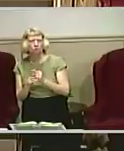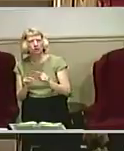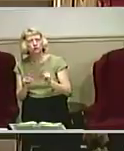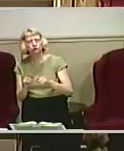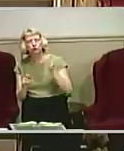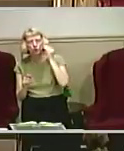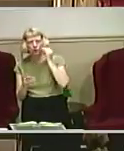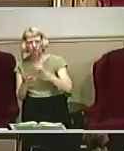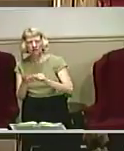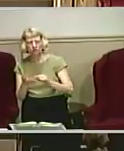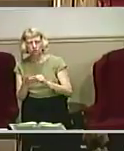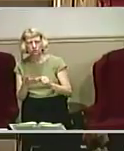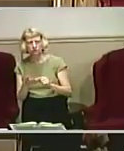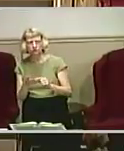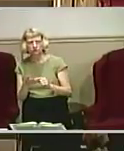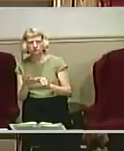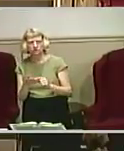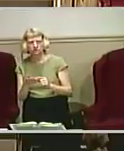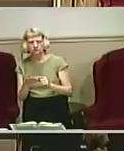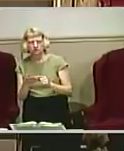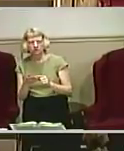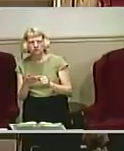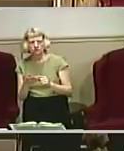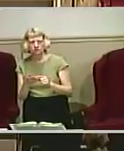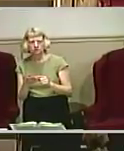but that's the theme verse for Awana.